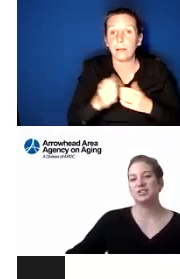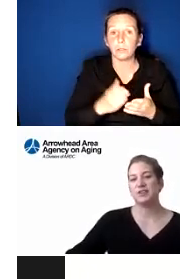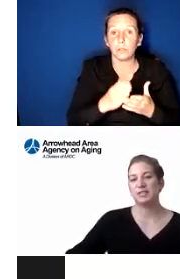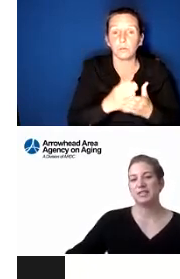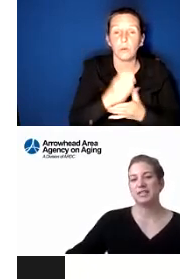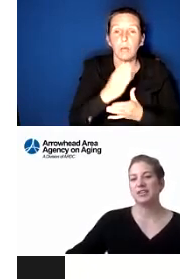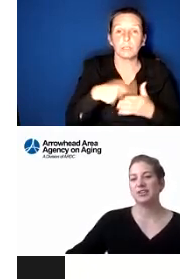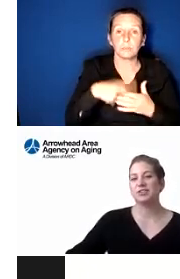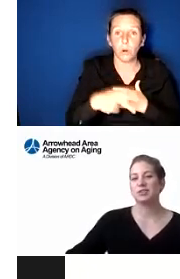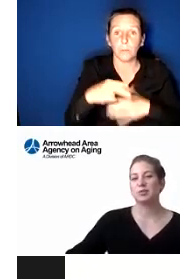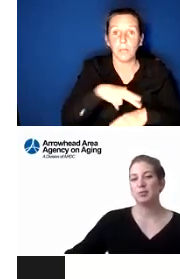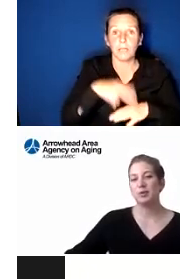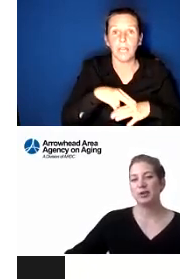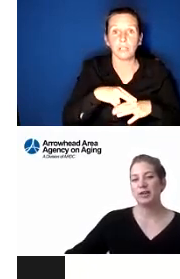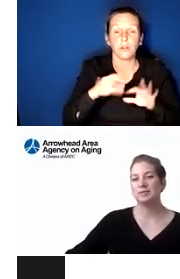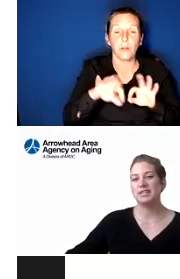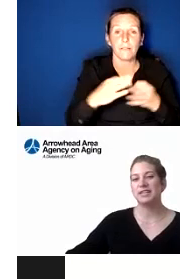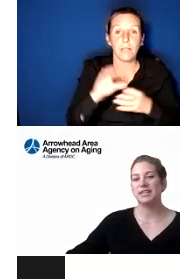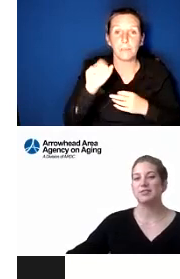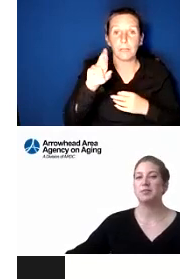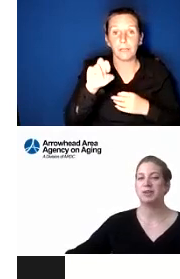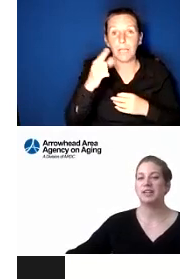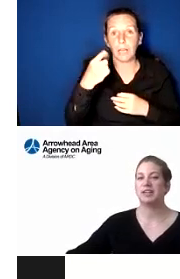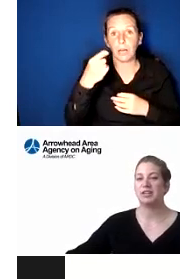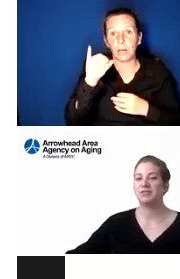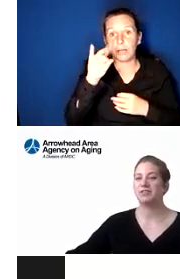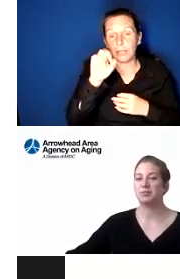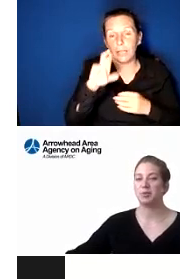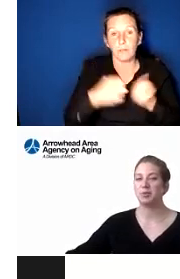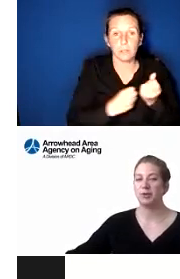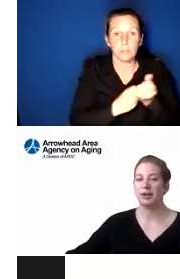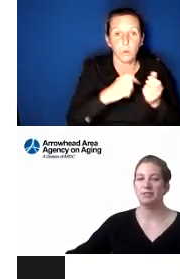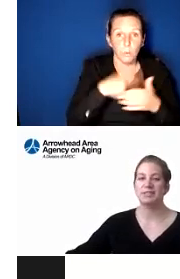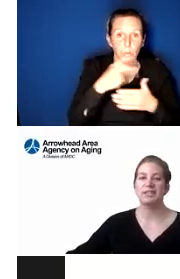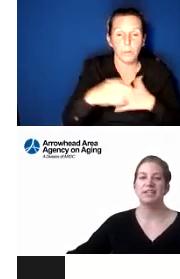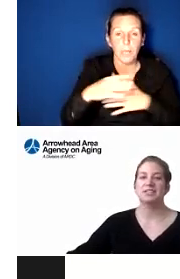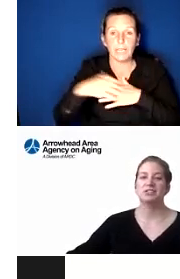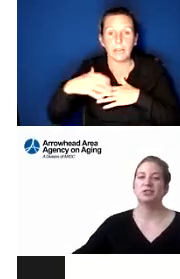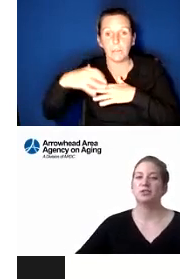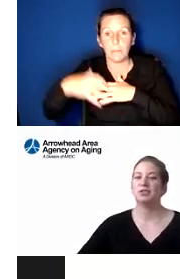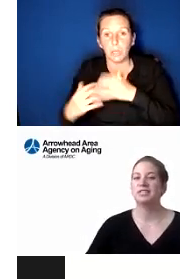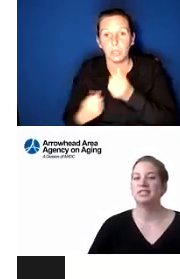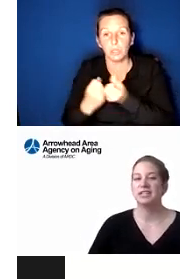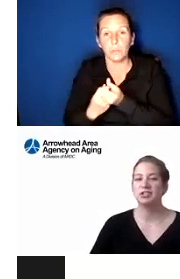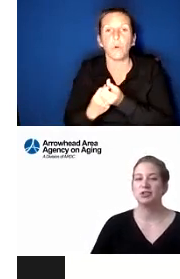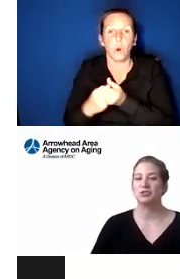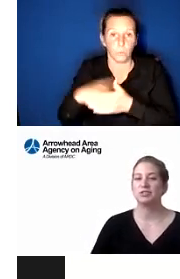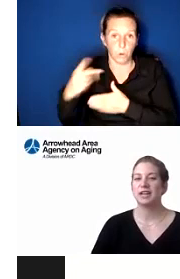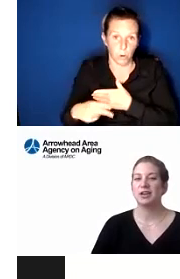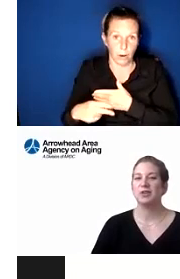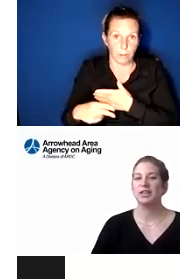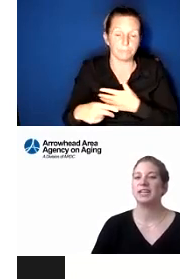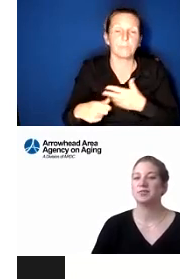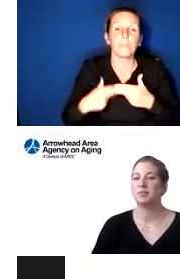national family caregiver support programs, and Native American caregiver support programs. So this slide